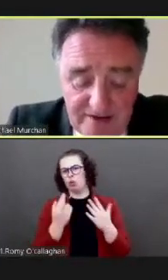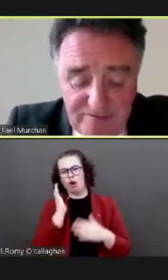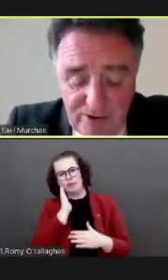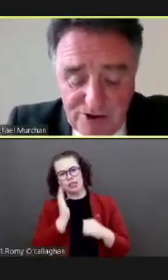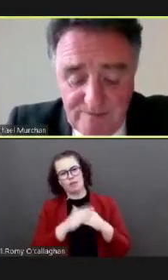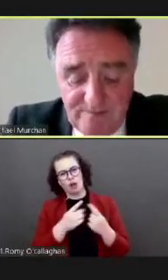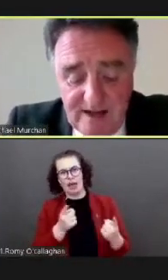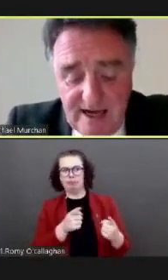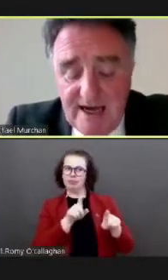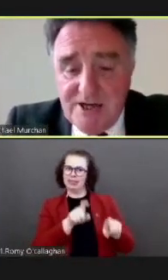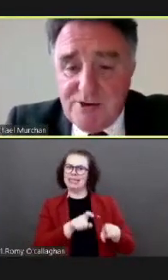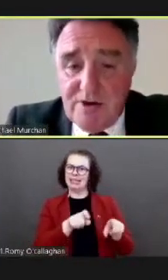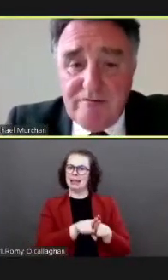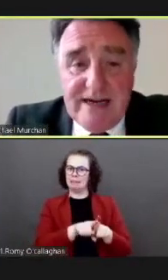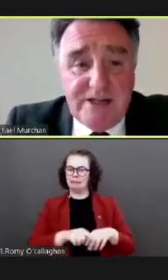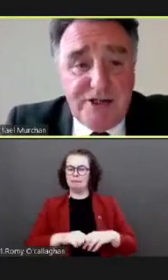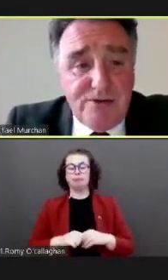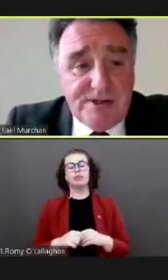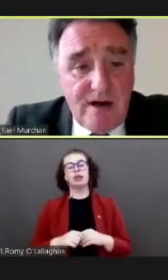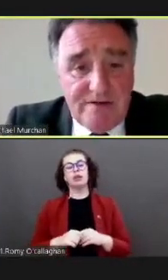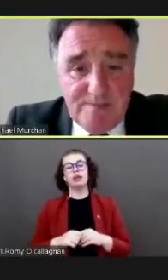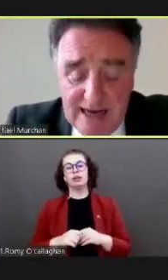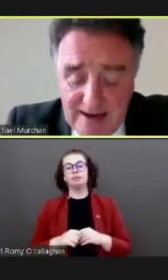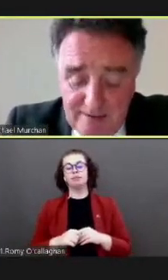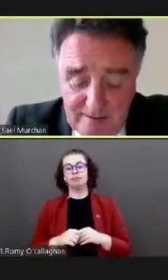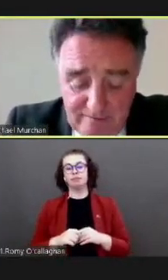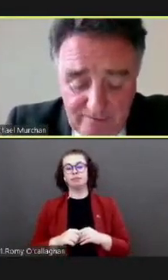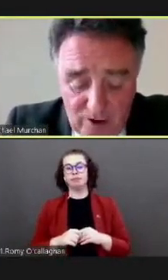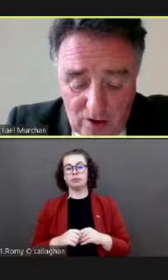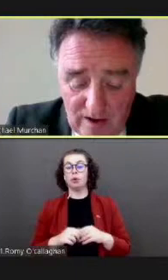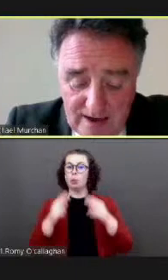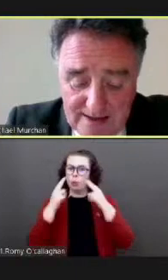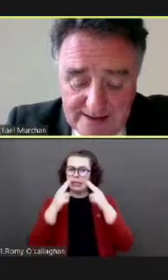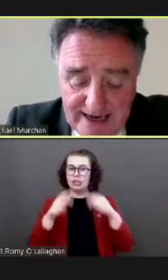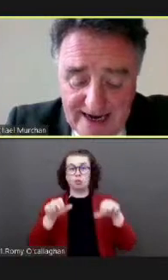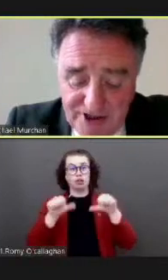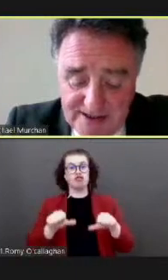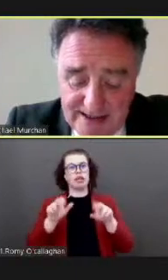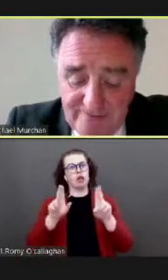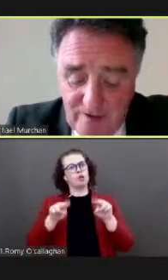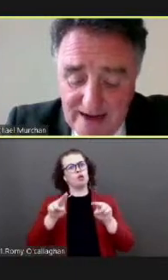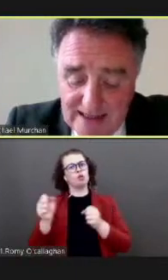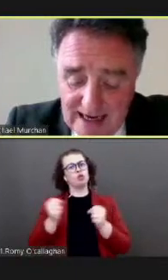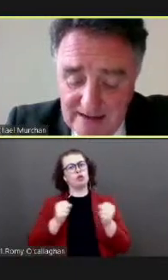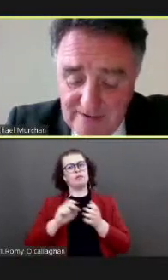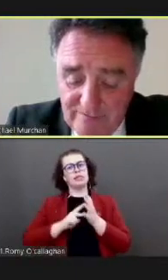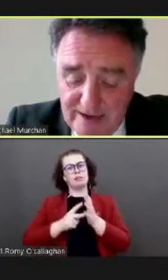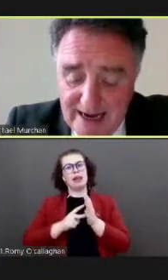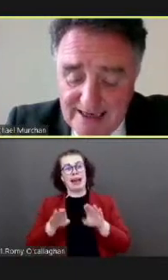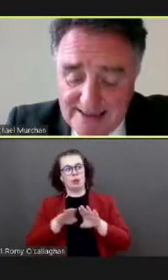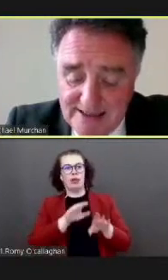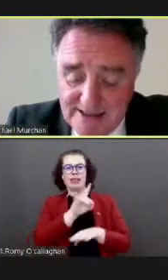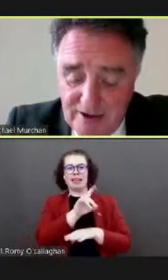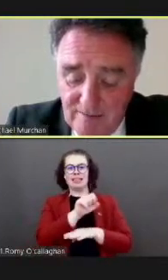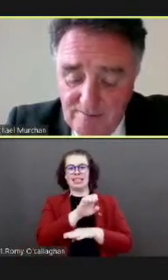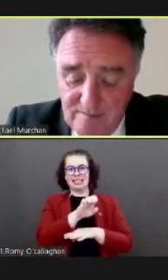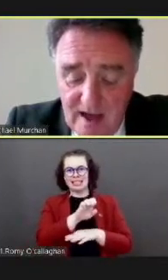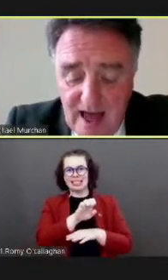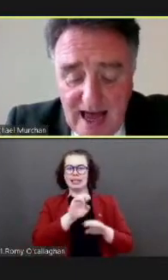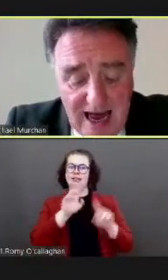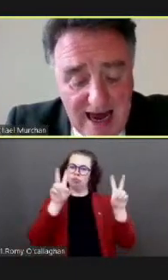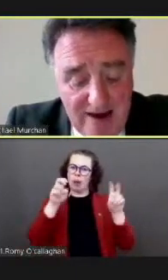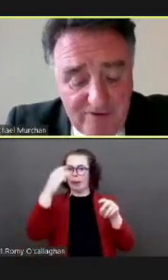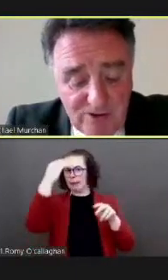over the immediate future is to agree the new service plan for the HSE for mental health for next